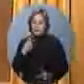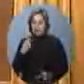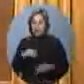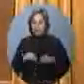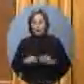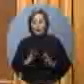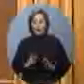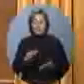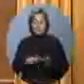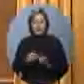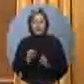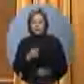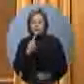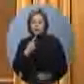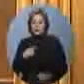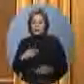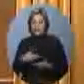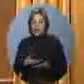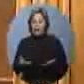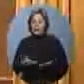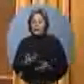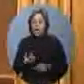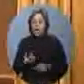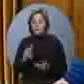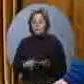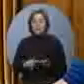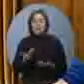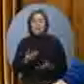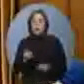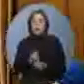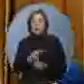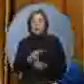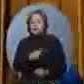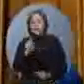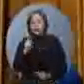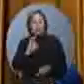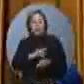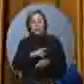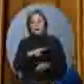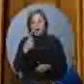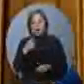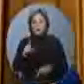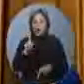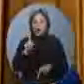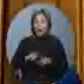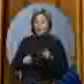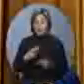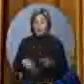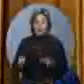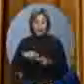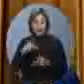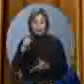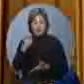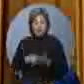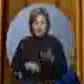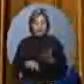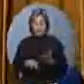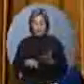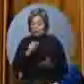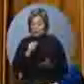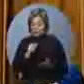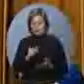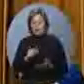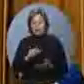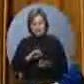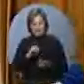to oppose reckless tax hikes? The Honourable Parliamentary Secretary. Mr. Speaker, I'd be happy to answer that question.